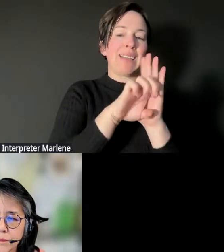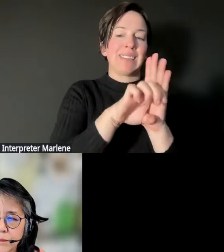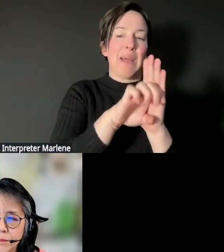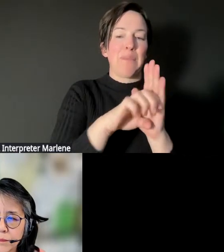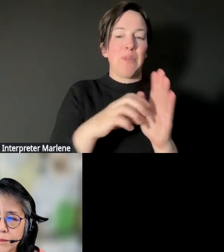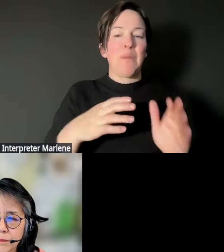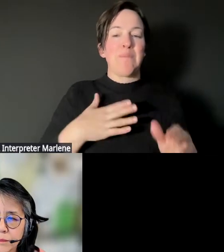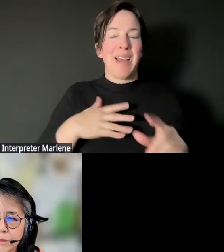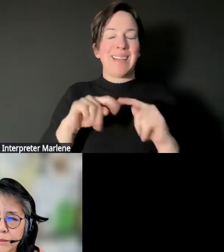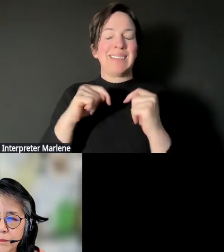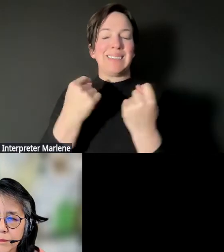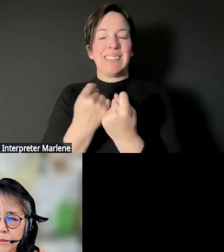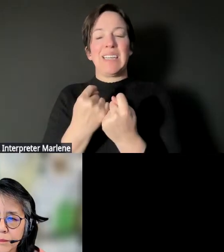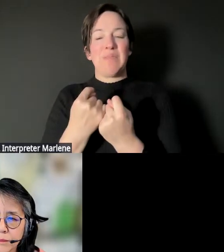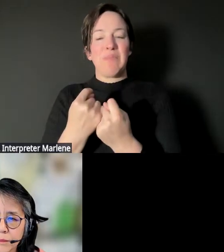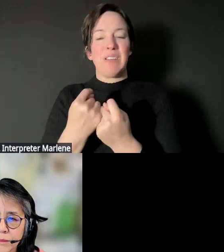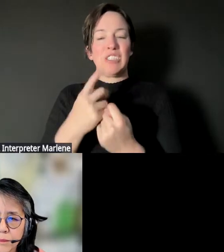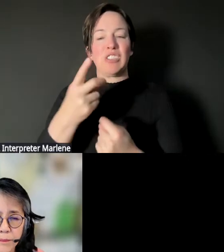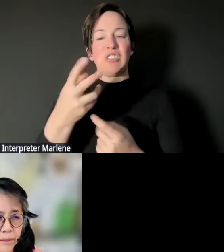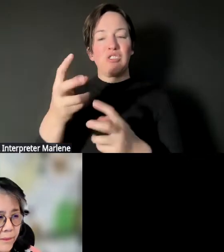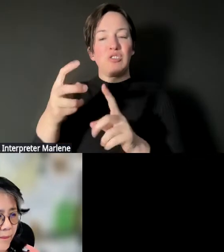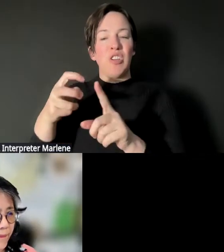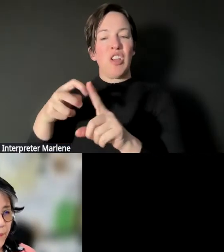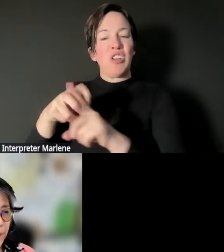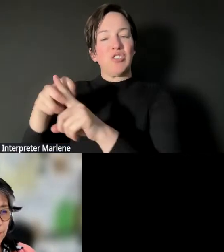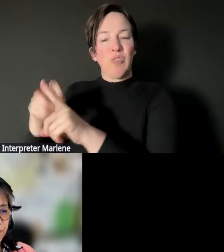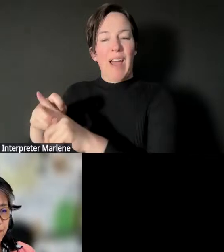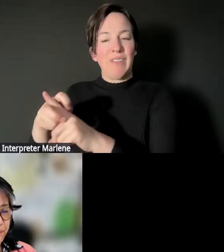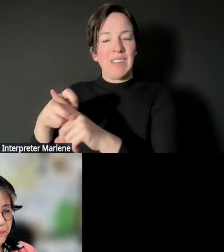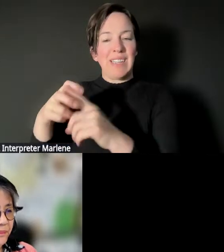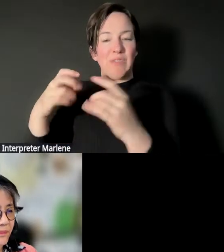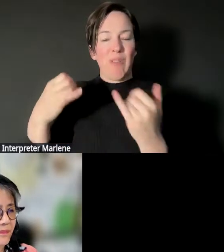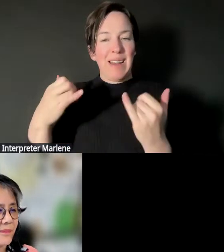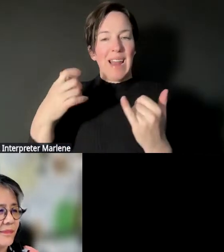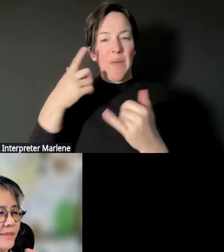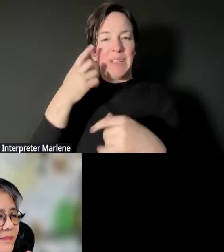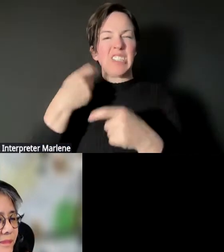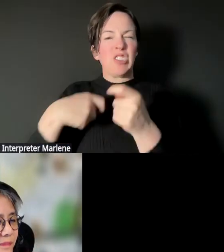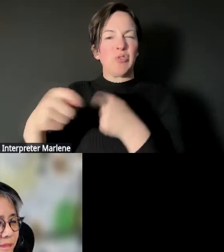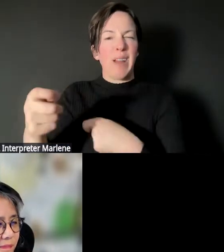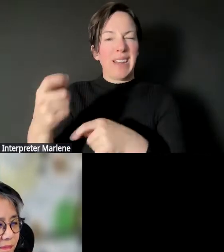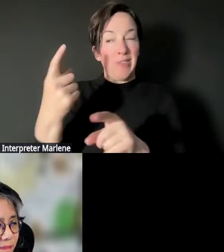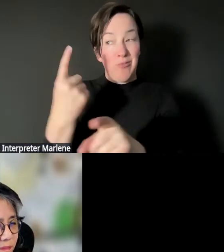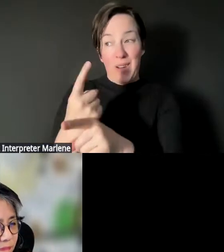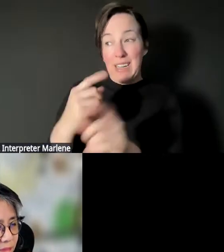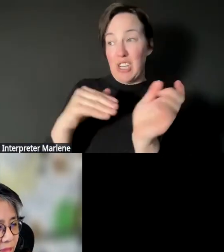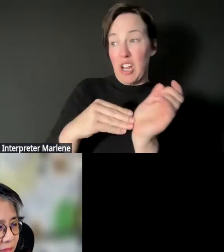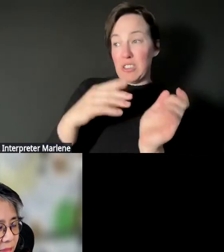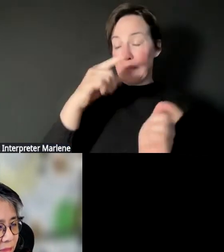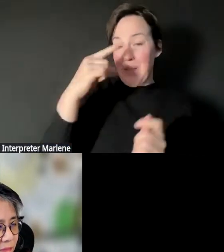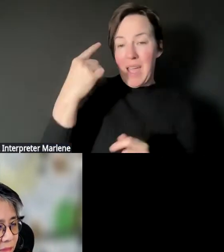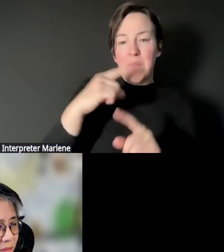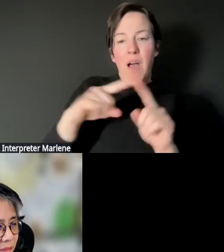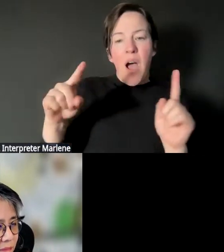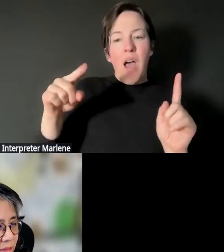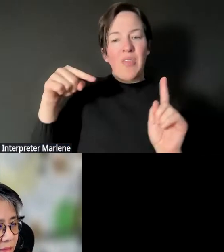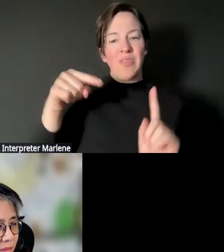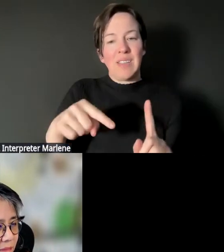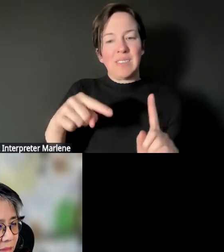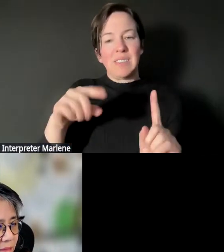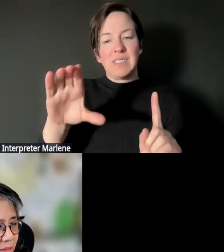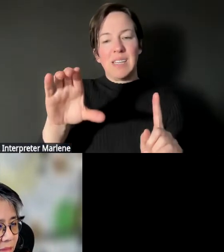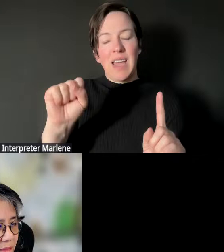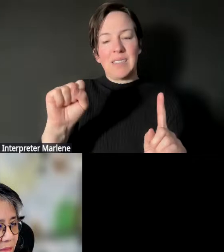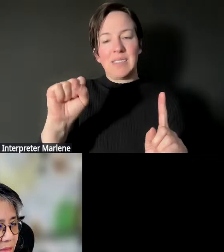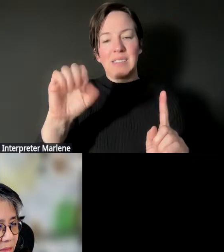second because they traded, right, Dr. Black? We are the CSEA is like the offensive lineman of this